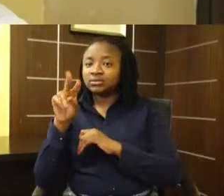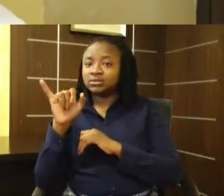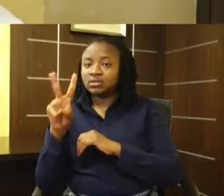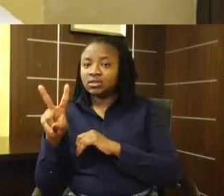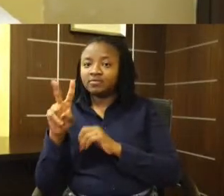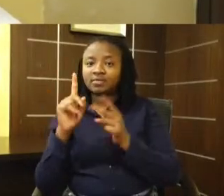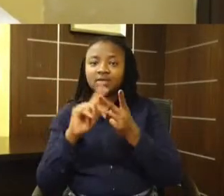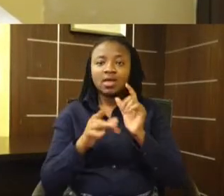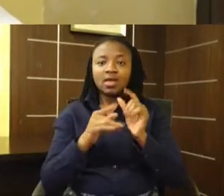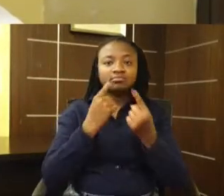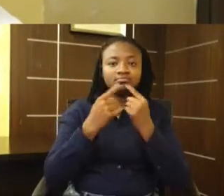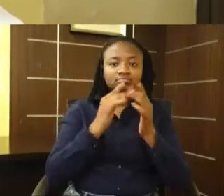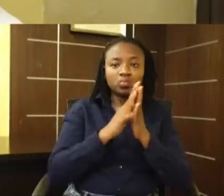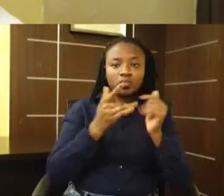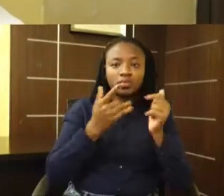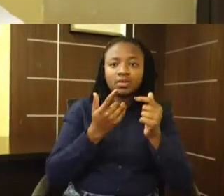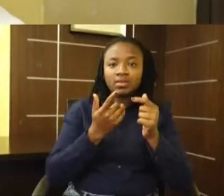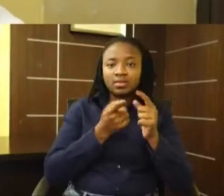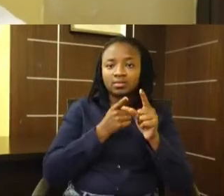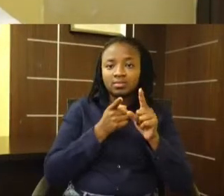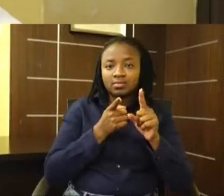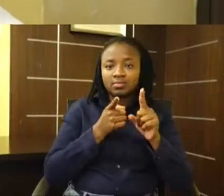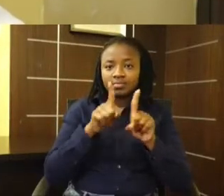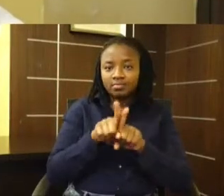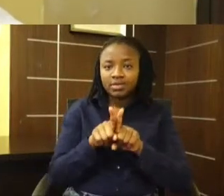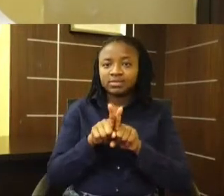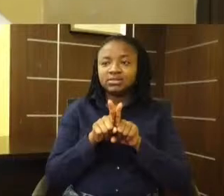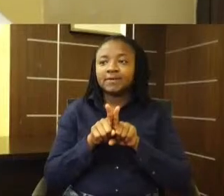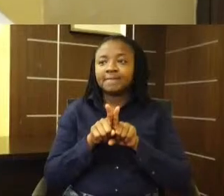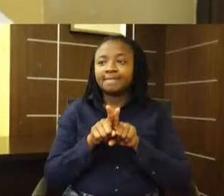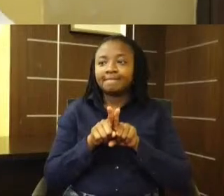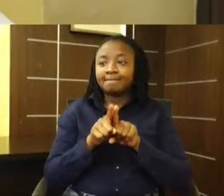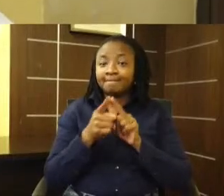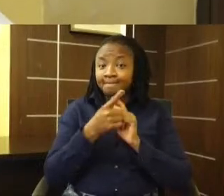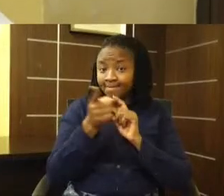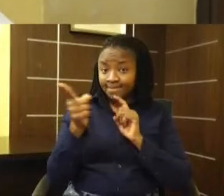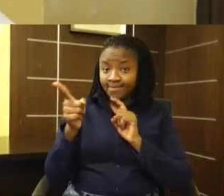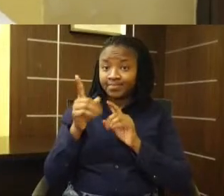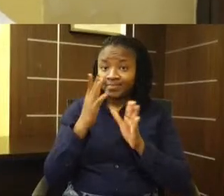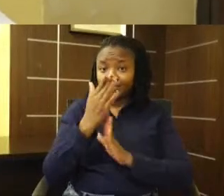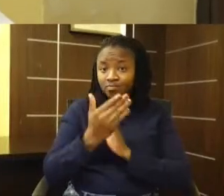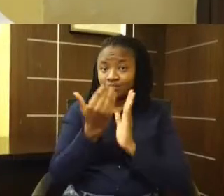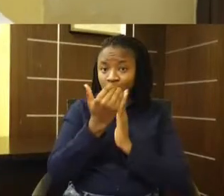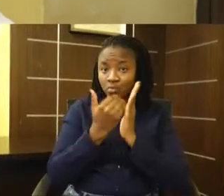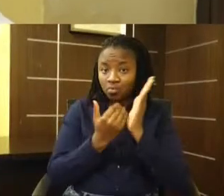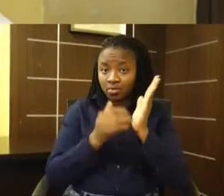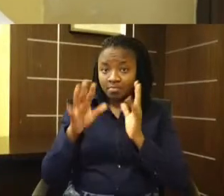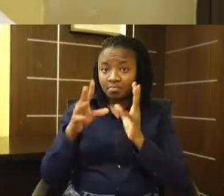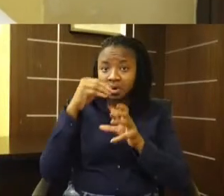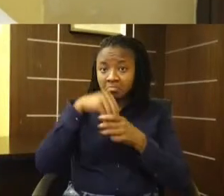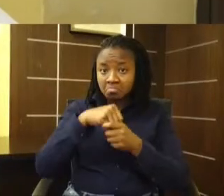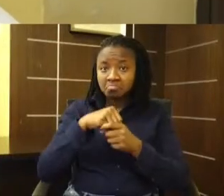Binti. Are you inclusive in those chatbots?